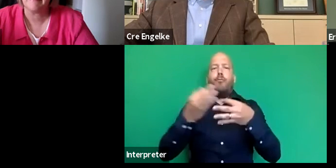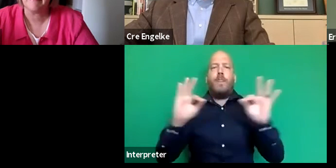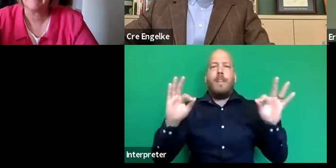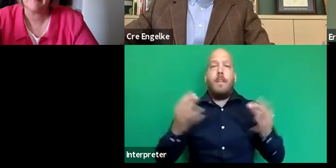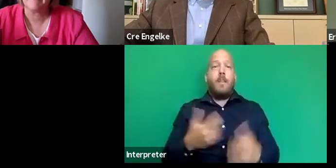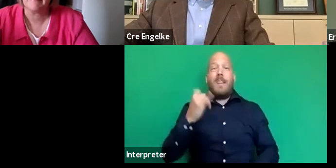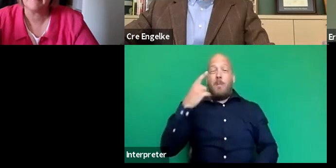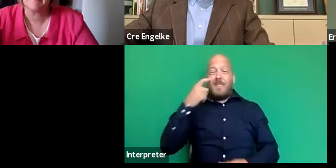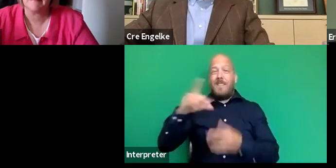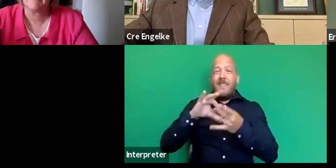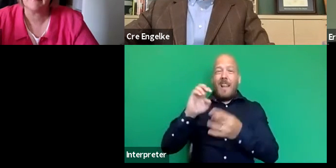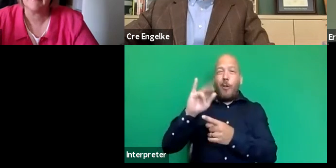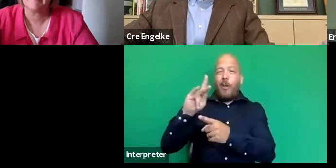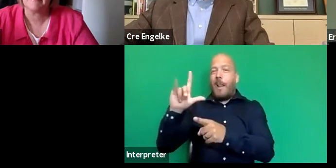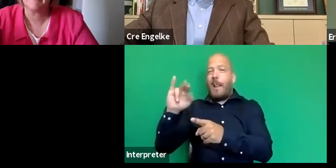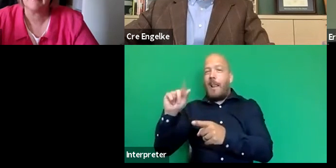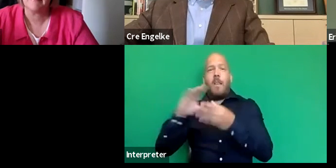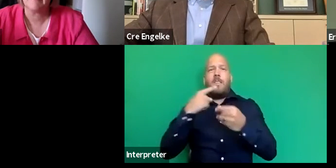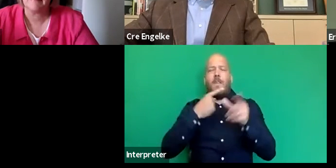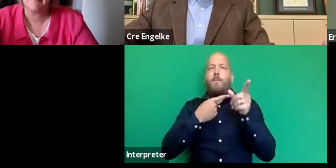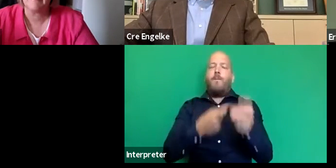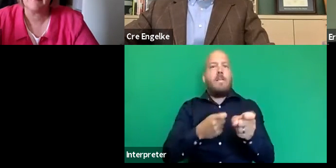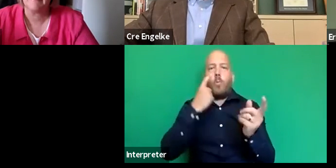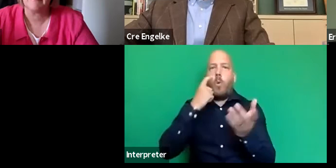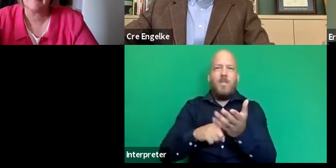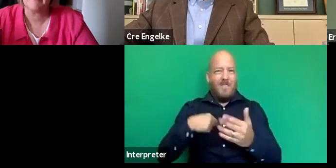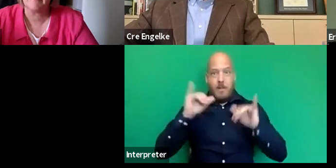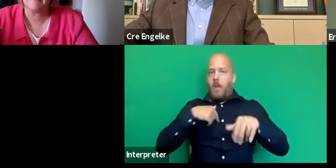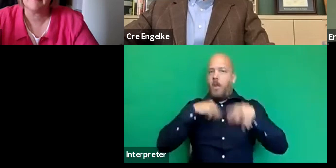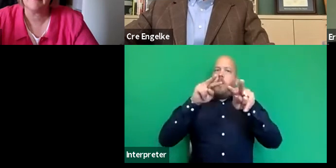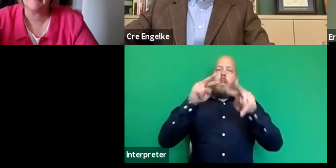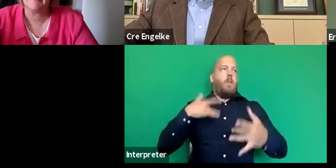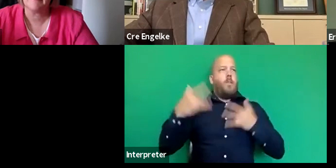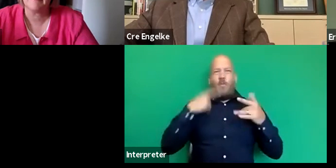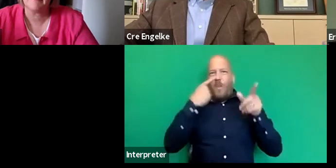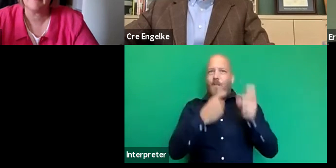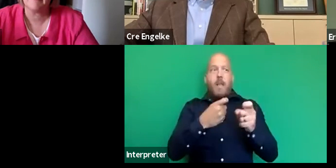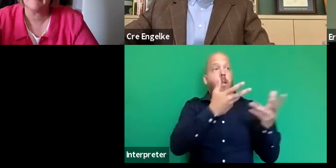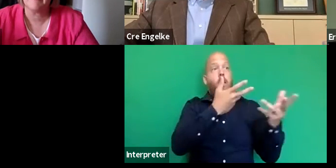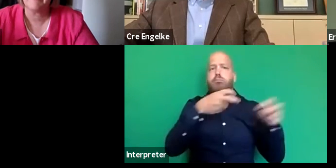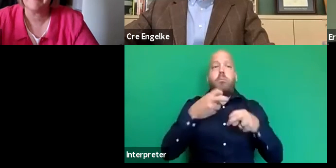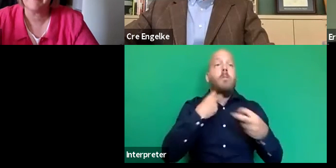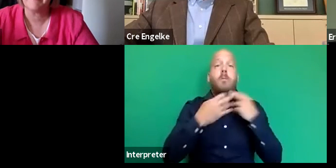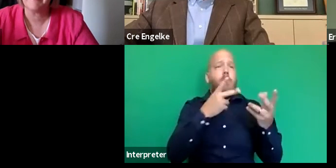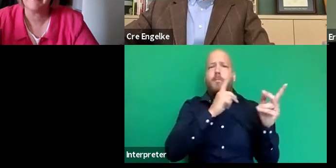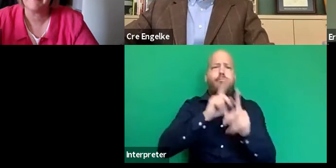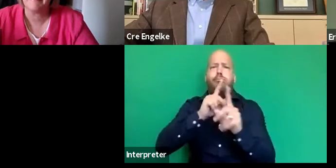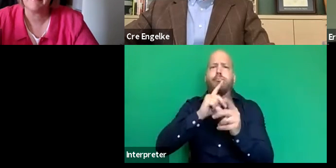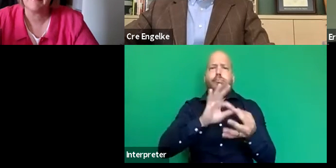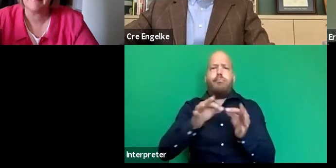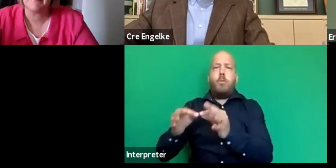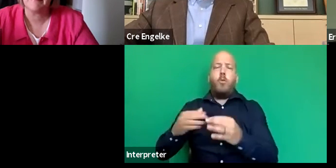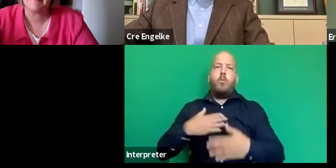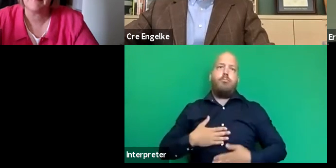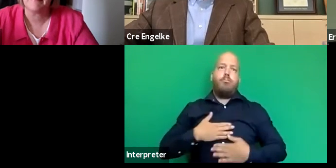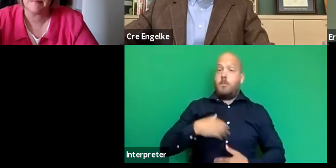excited for the possibilities. And with that, you know, I'll hand it back to you, Matt. Yeah, that's great